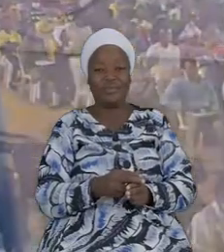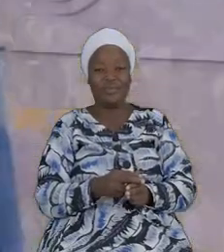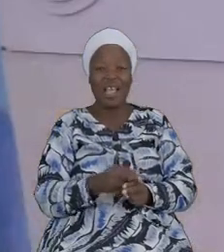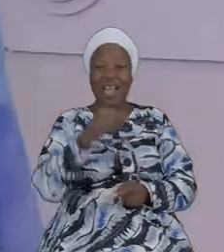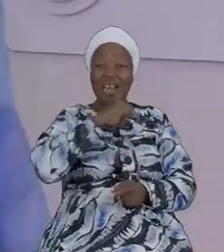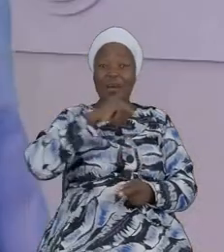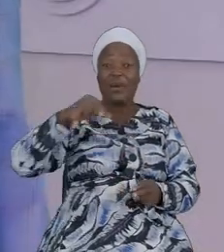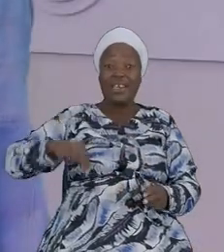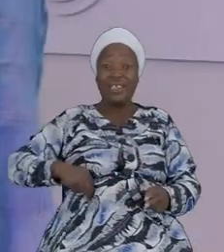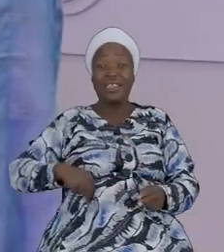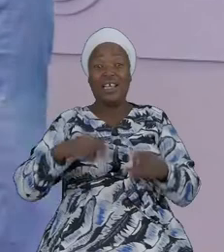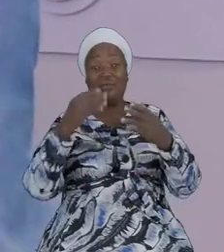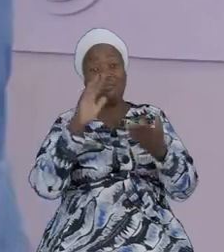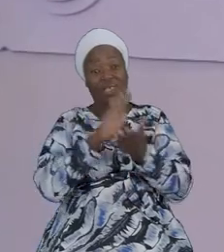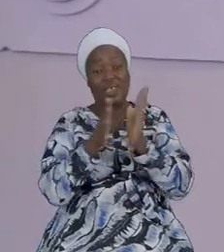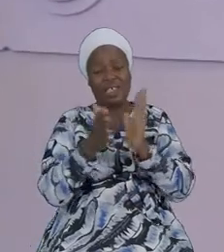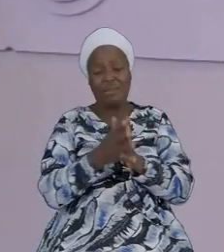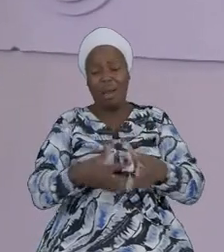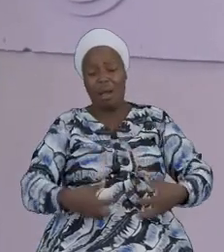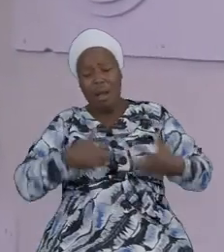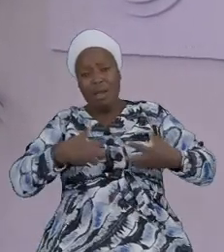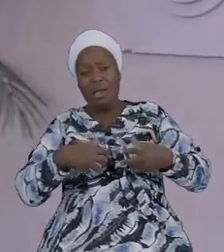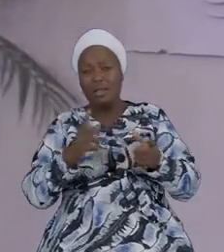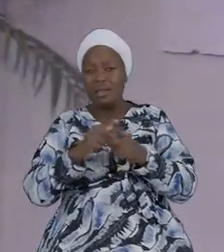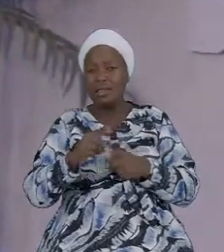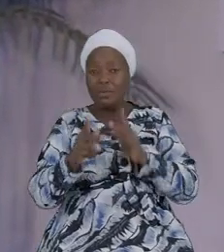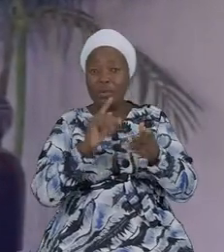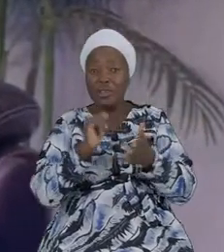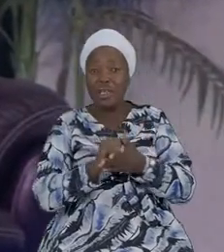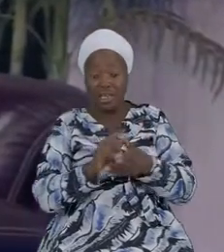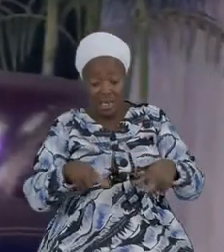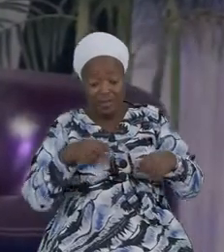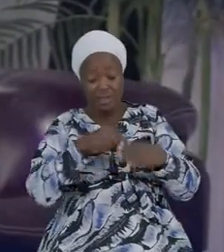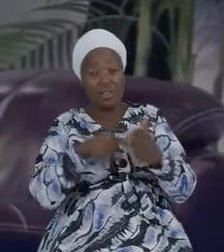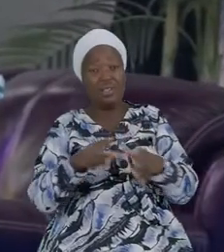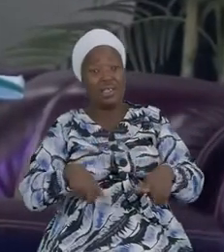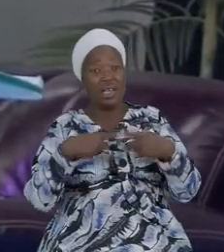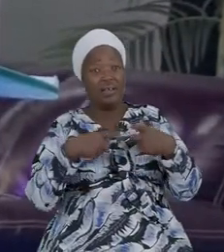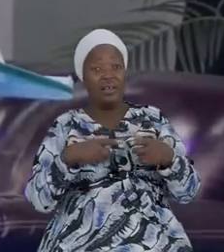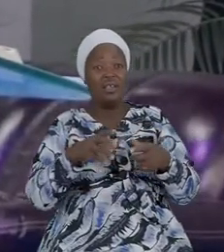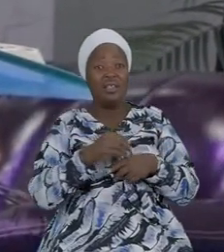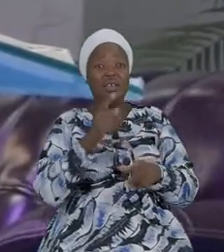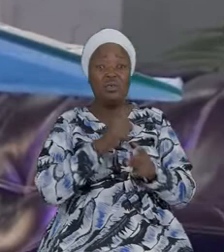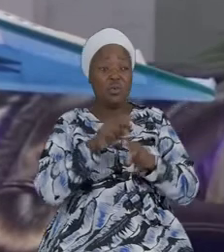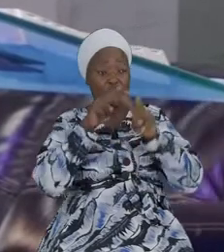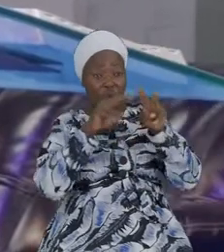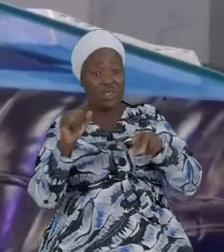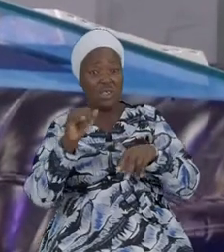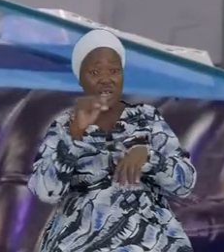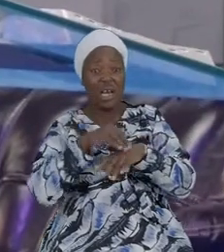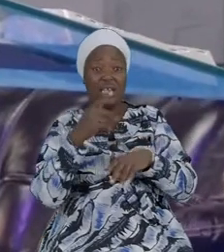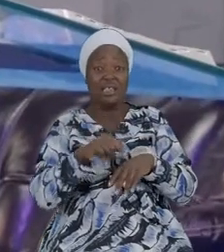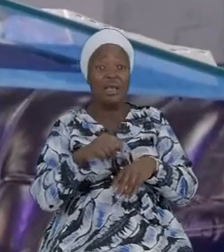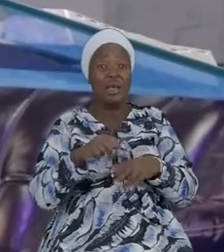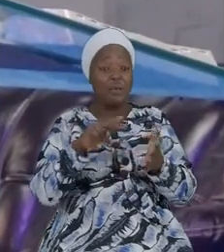Nebuchadnezzar became angry. You know, there are people that live in this life, they are not watching at the purpose